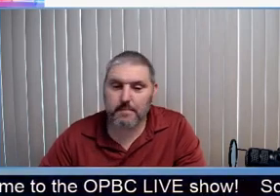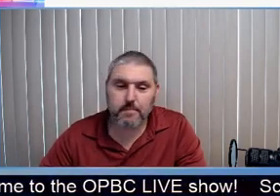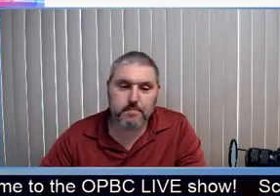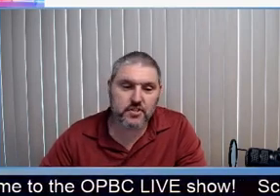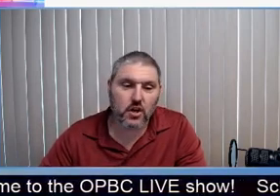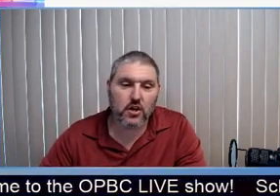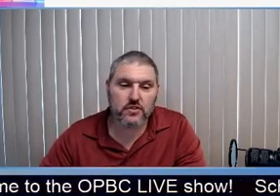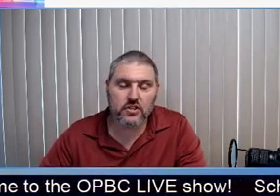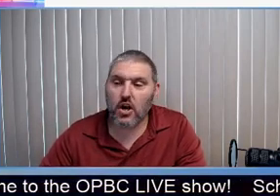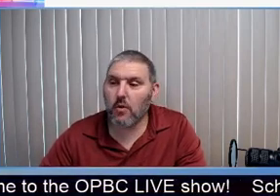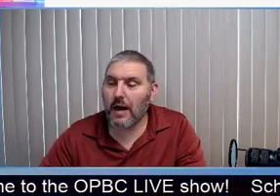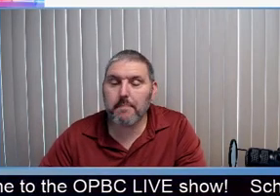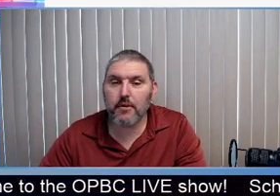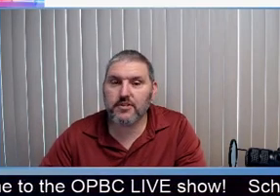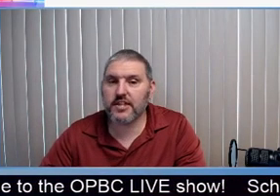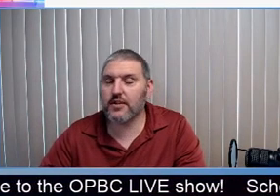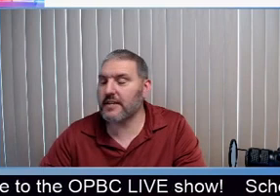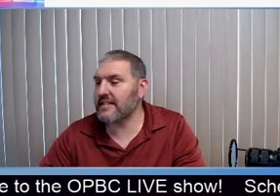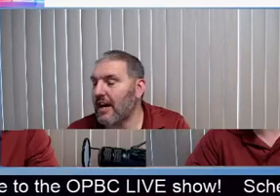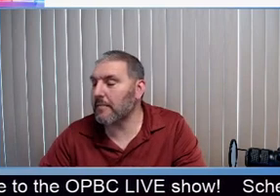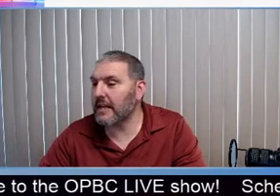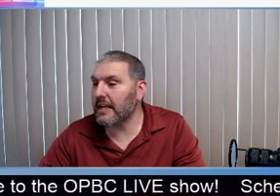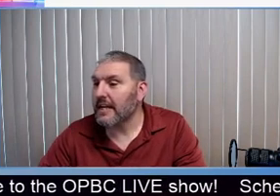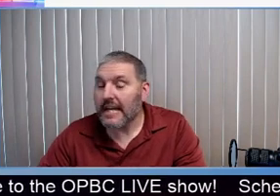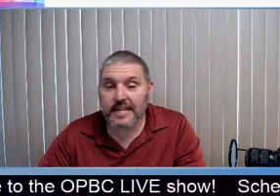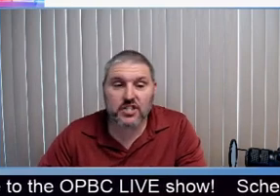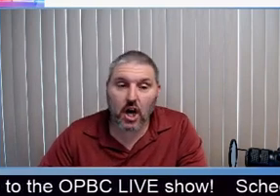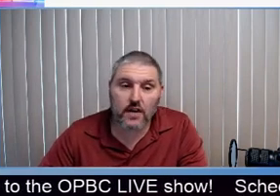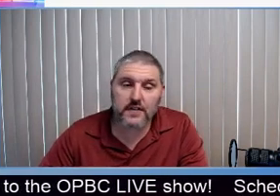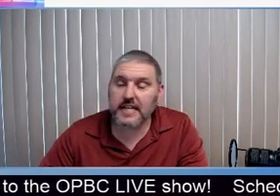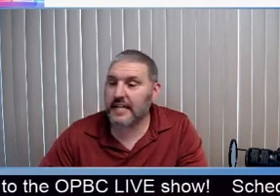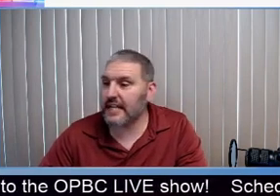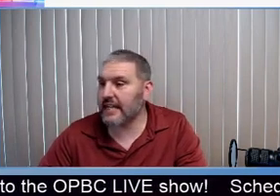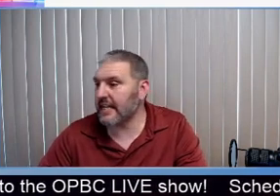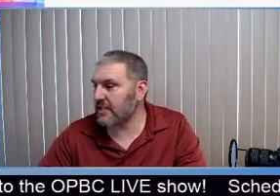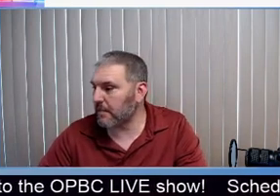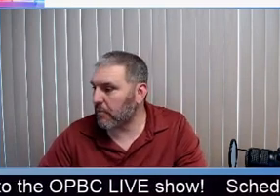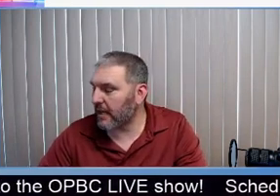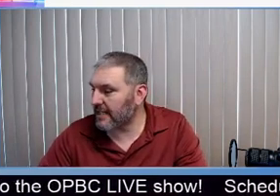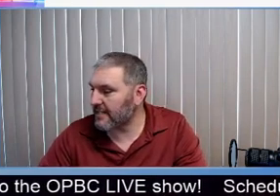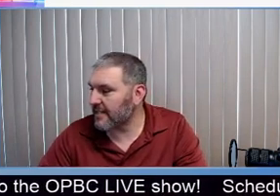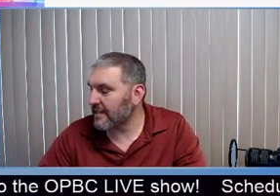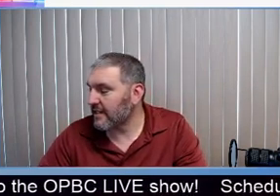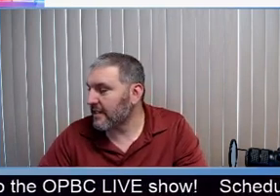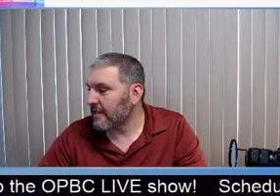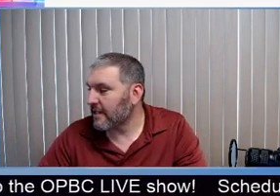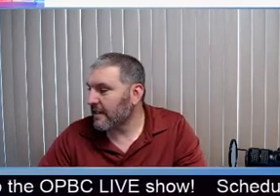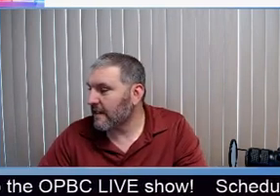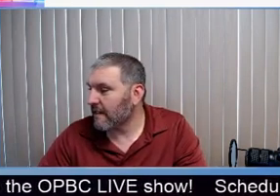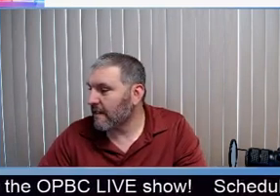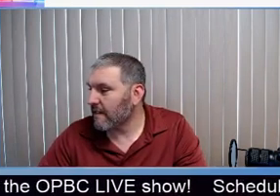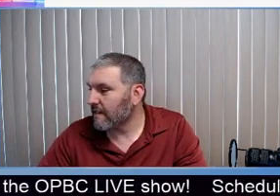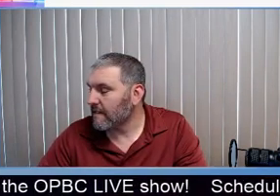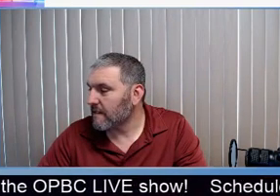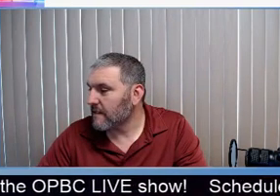And he said, Saul, Saul, why persecutest thou me? It is hard for thee to kick against the pricks.